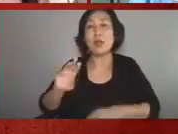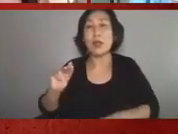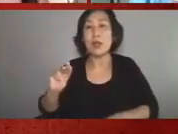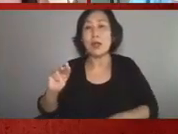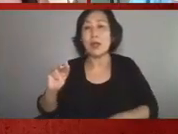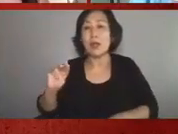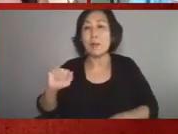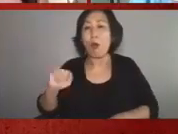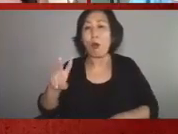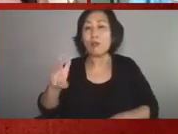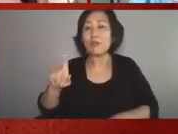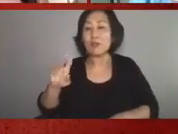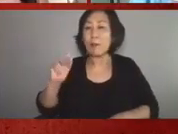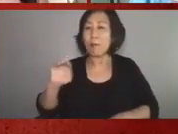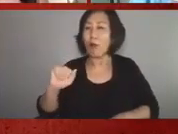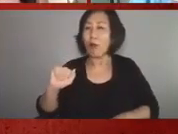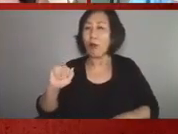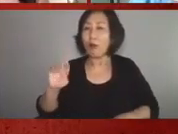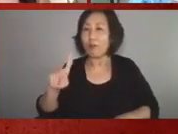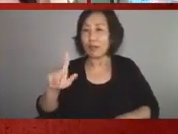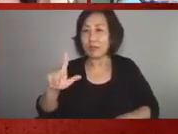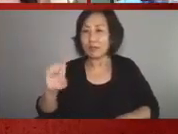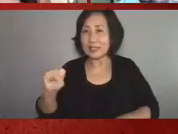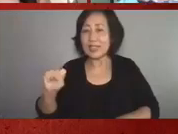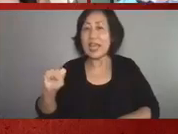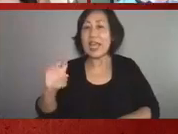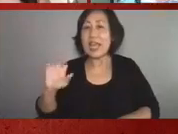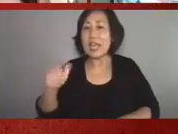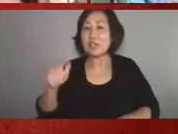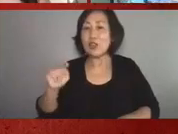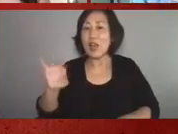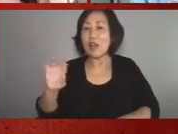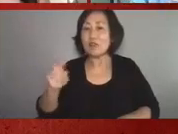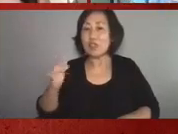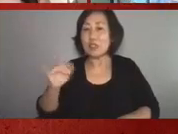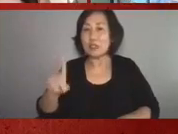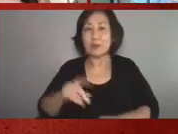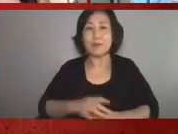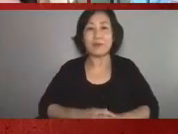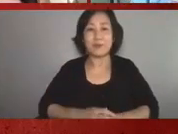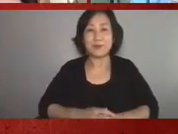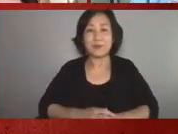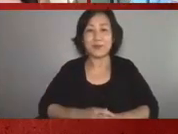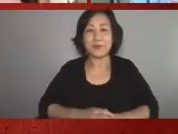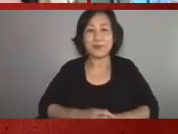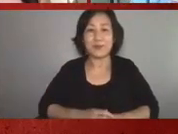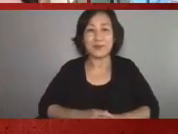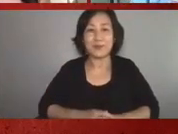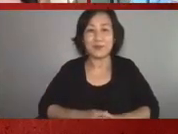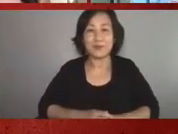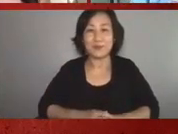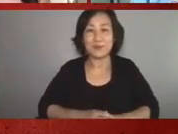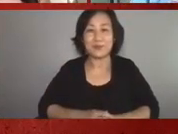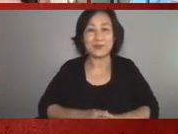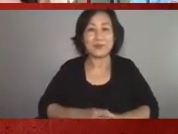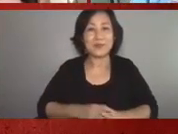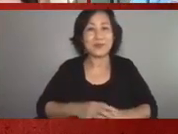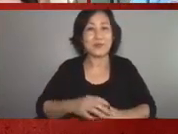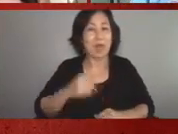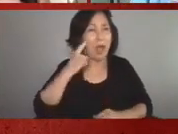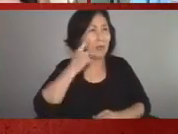my dad in Marvel's Agents of S.H.I.E.L.D. Speaking of Marvel's Agents of S.H.I.E.L.D. Easter eggs. Why did you have me